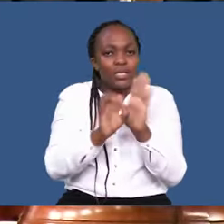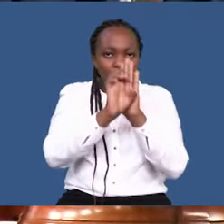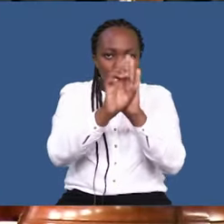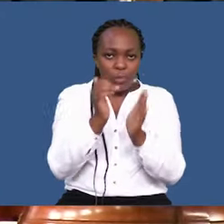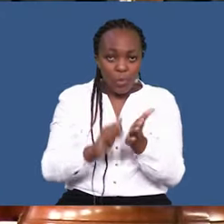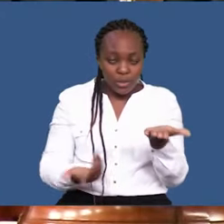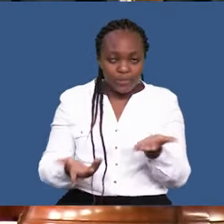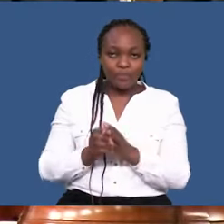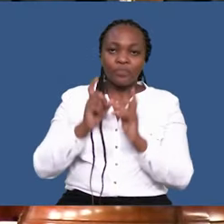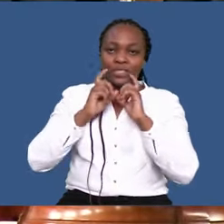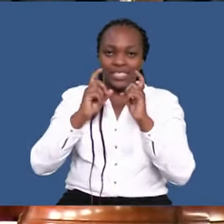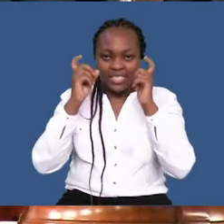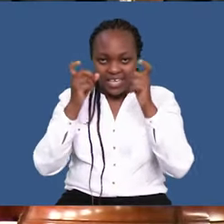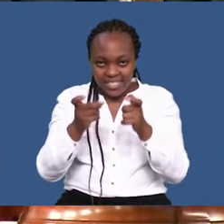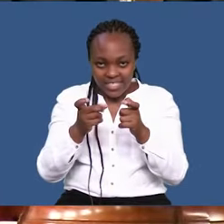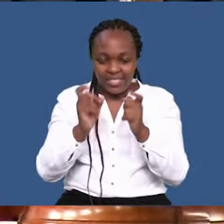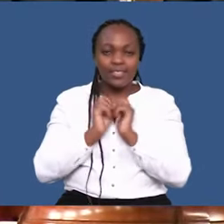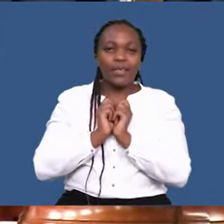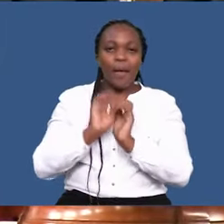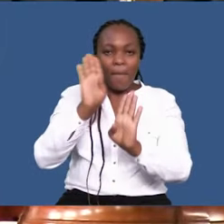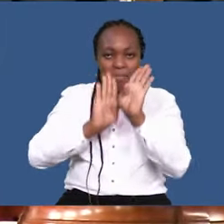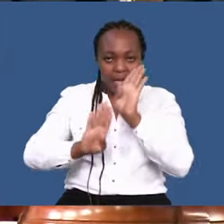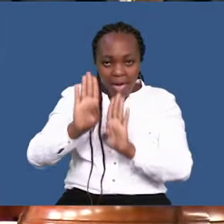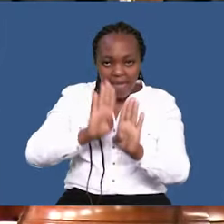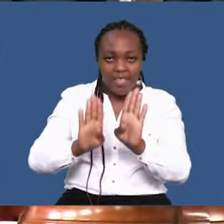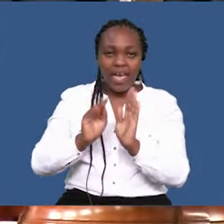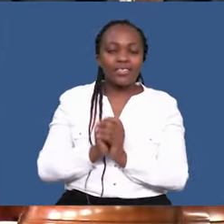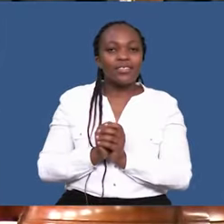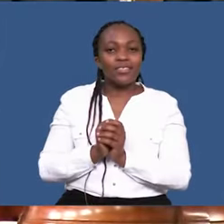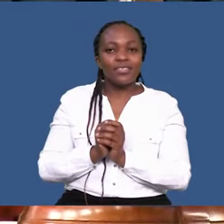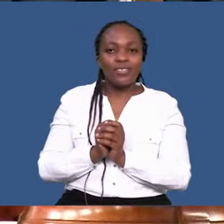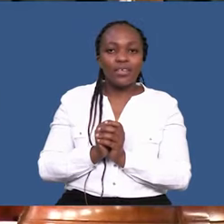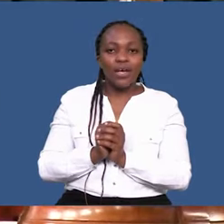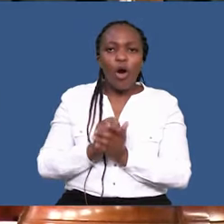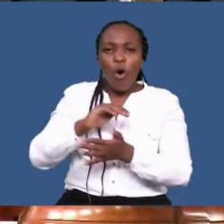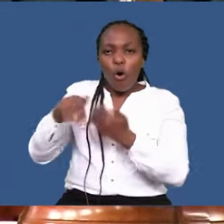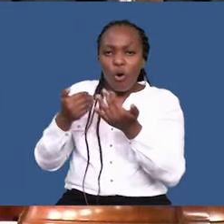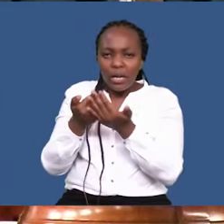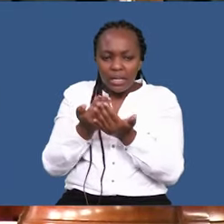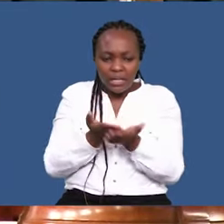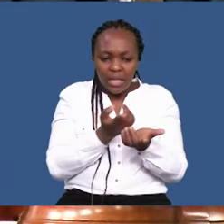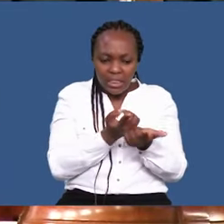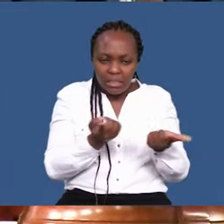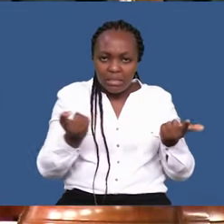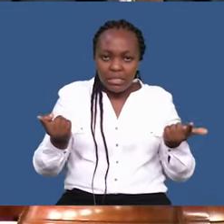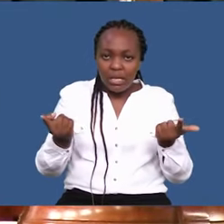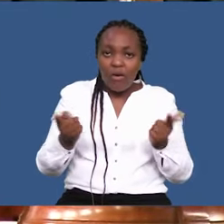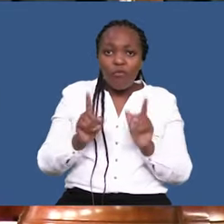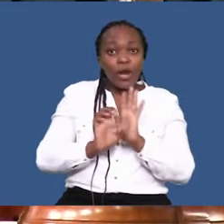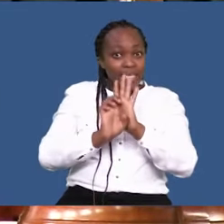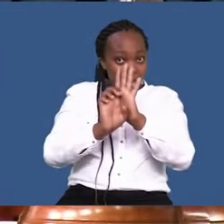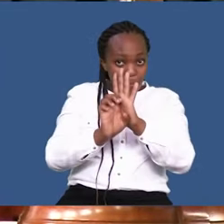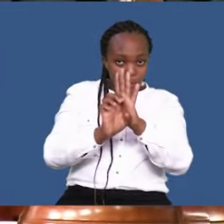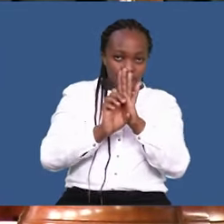that come out of our bodily desires. And these are sexual desires.